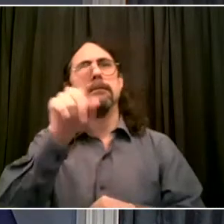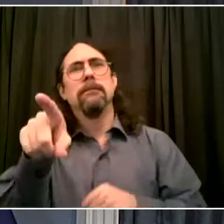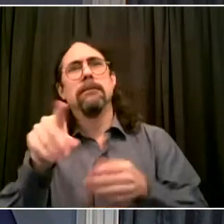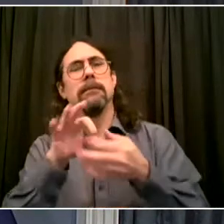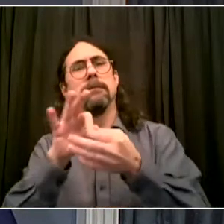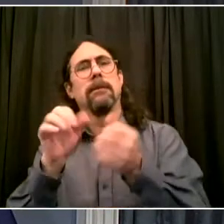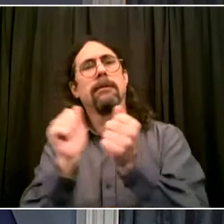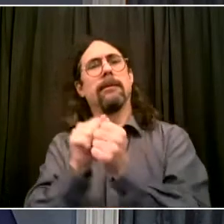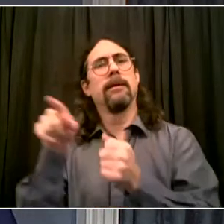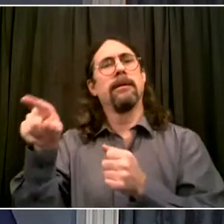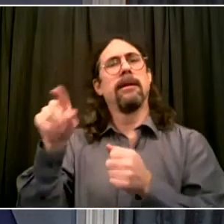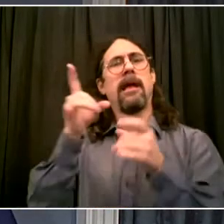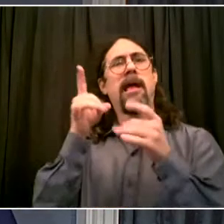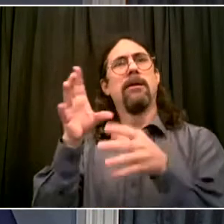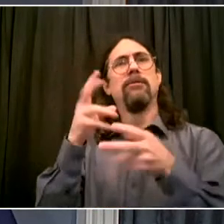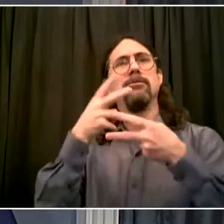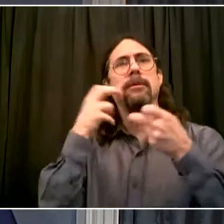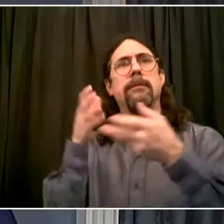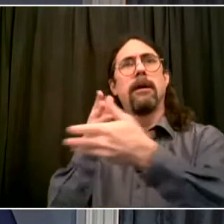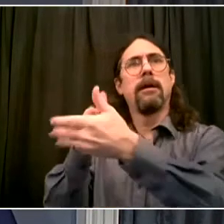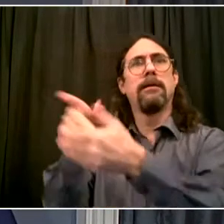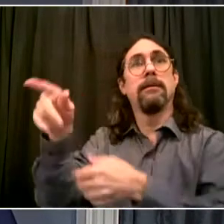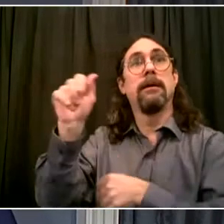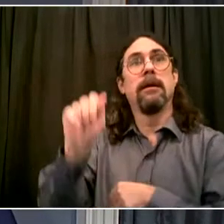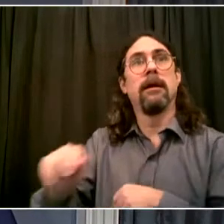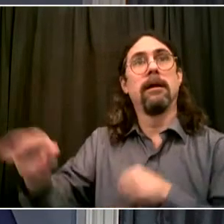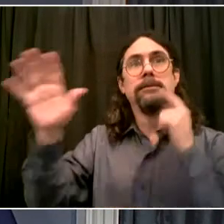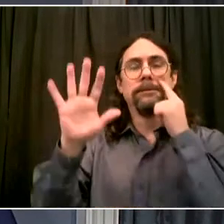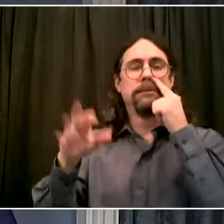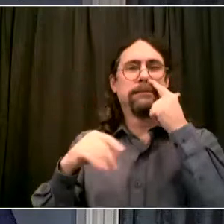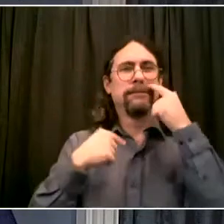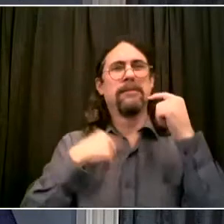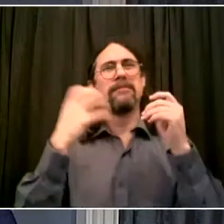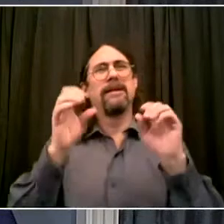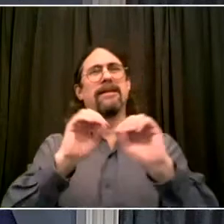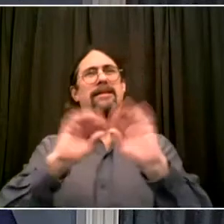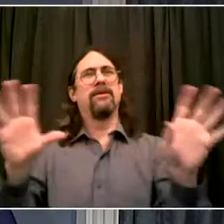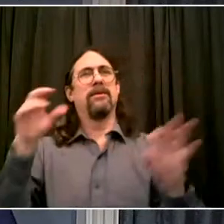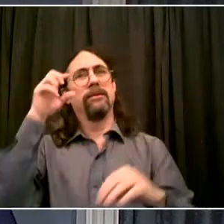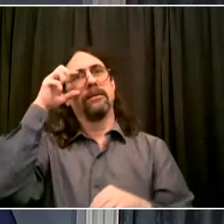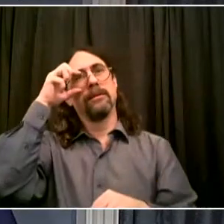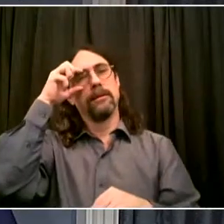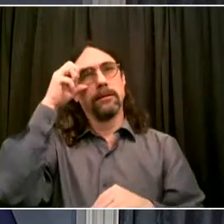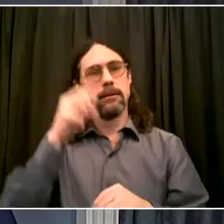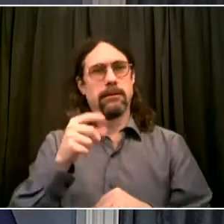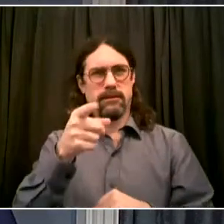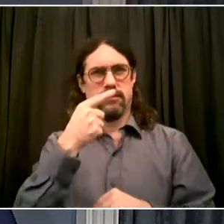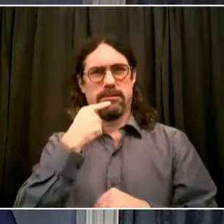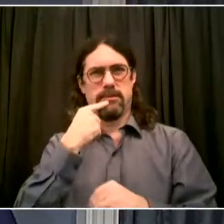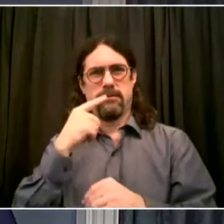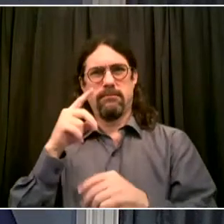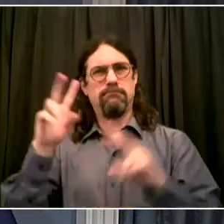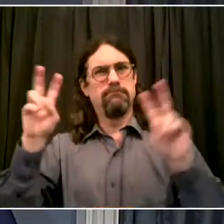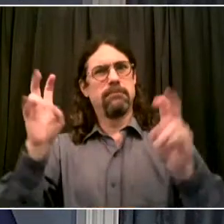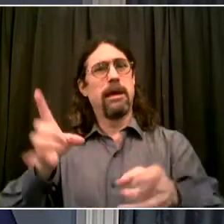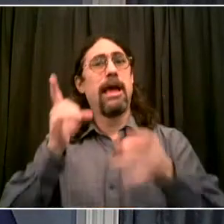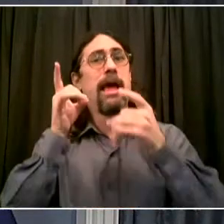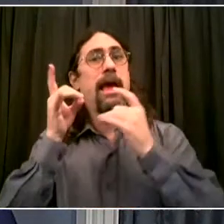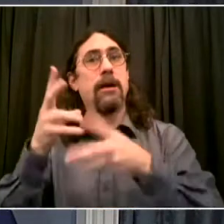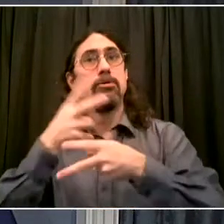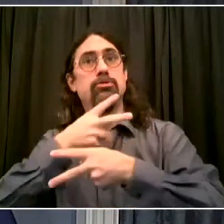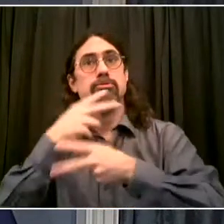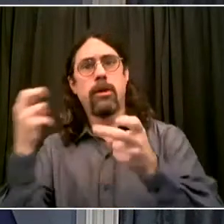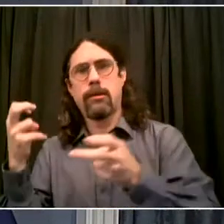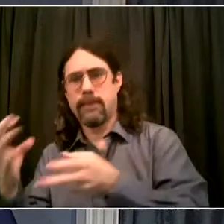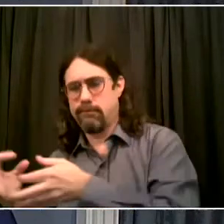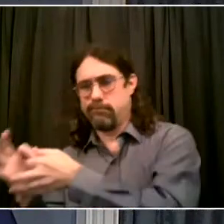defined. Because, 28 incidents, very appalling, but is it possible that that's an undercount? Can you just say what the terminology